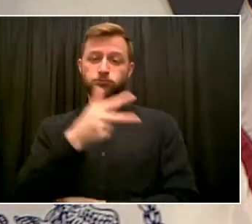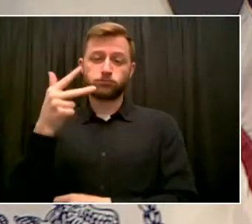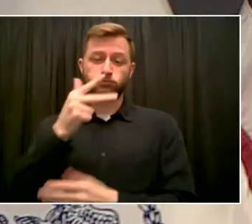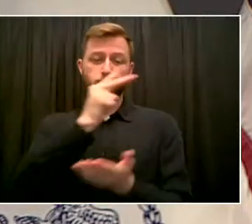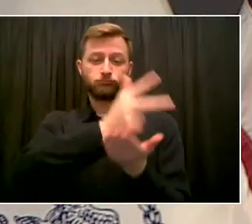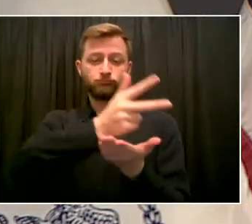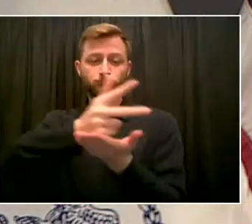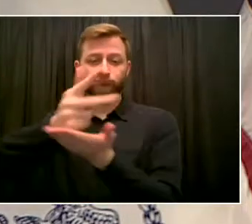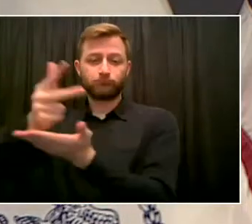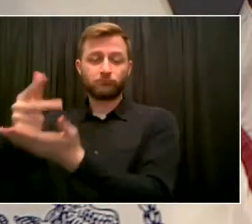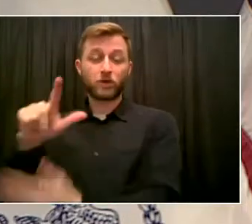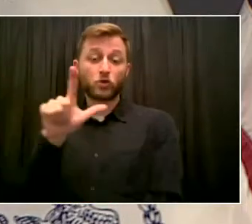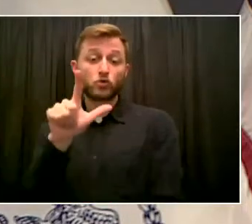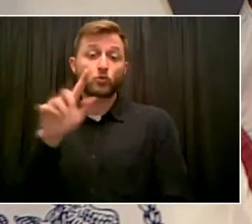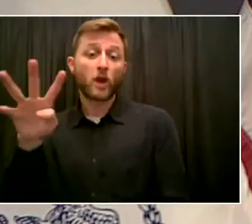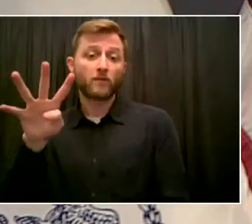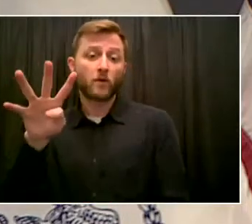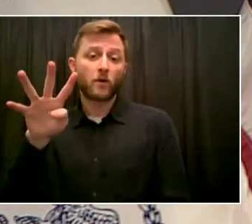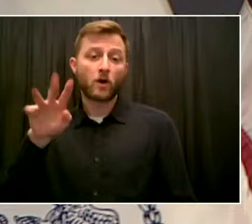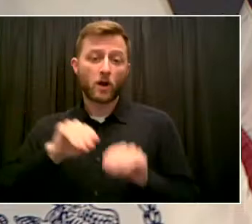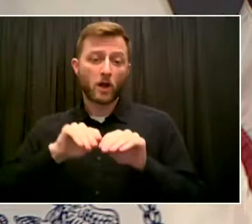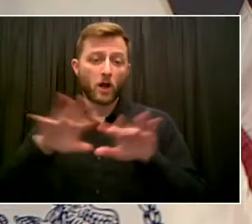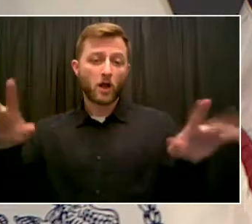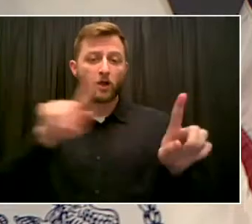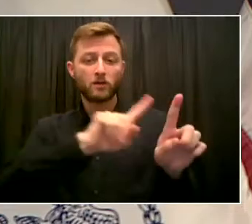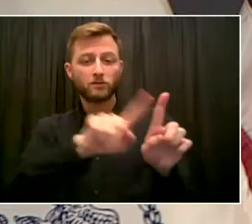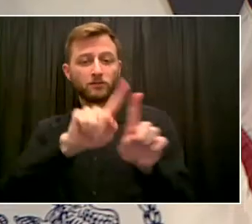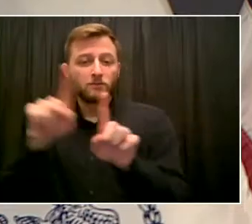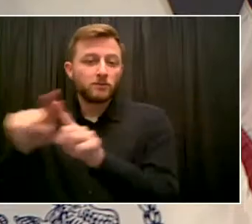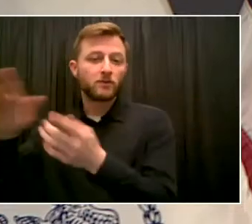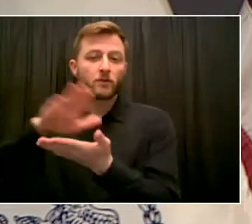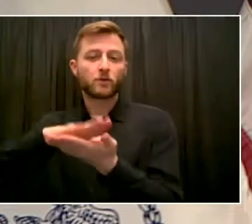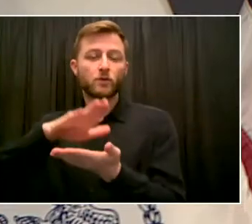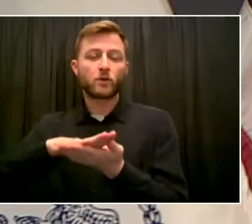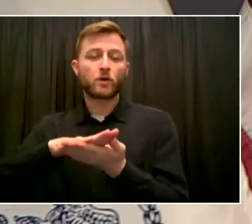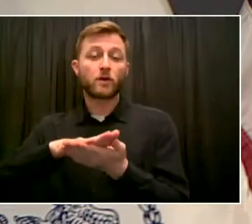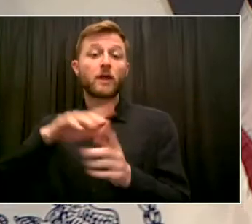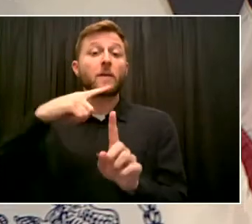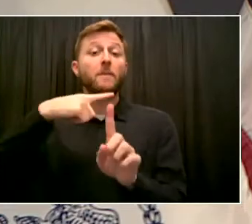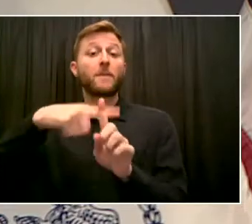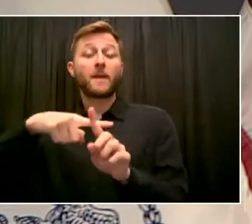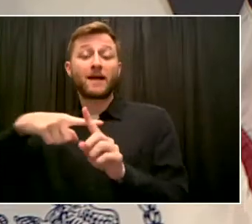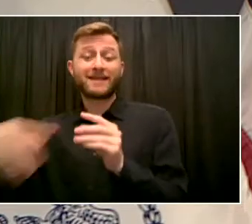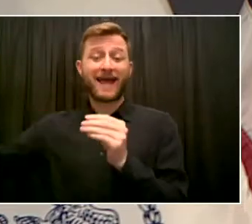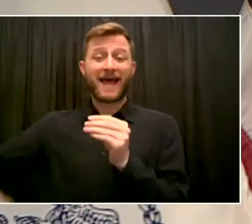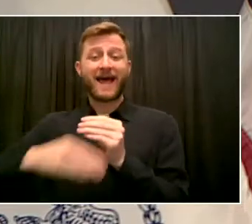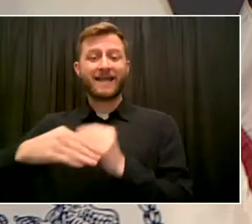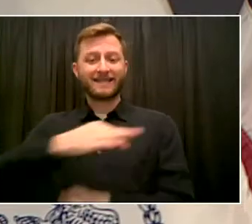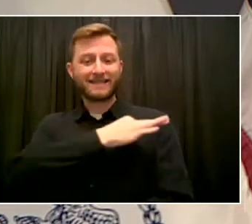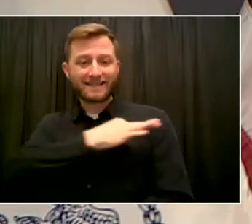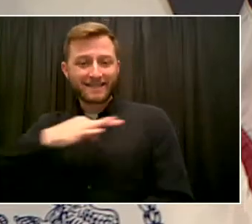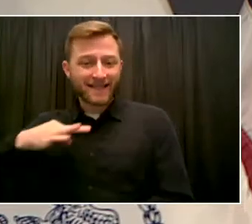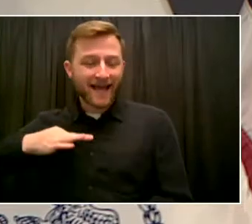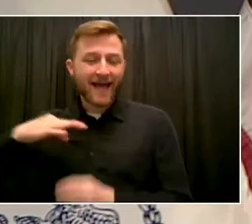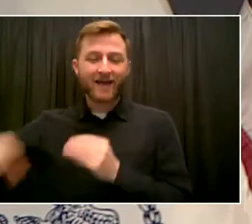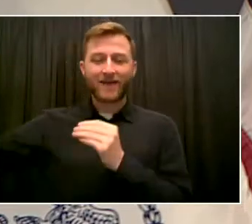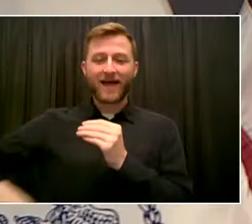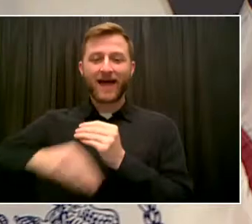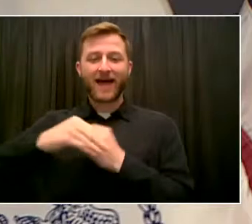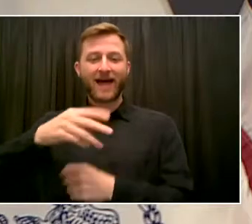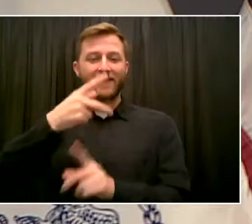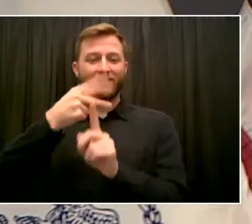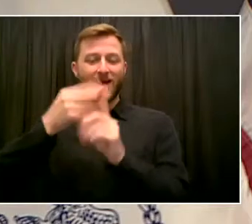We've added additional vaccinators, additional staff to make sure we can accommodate any parents and kids to show up to get their